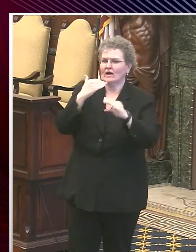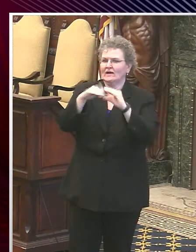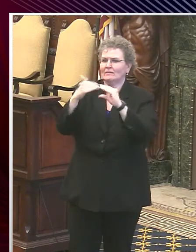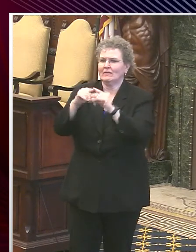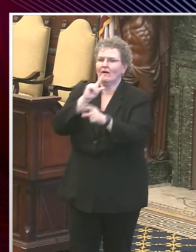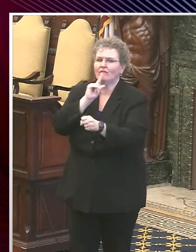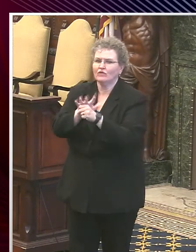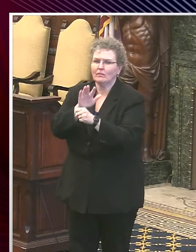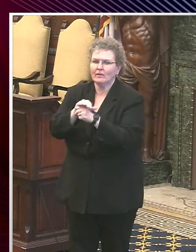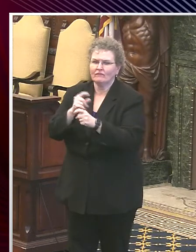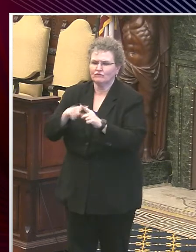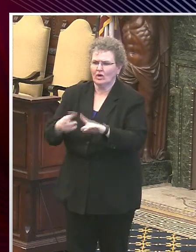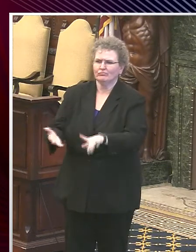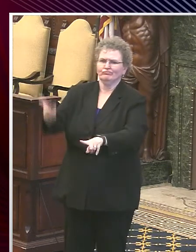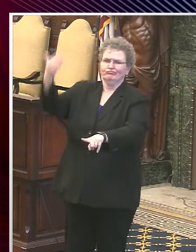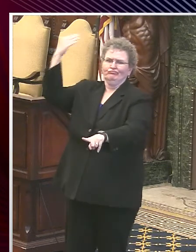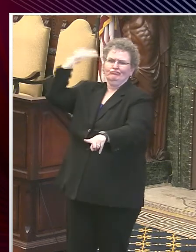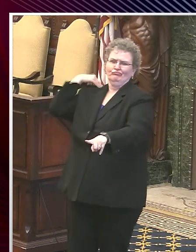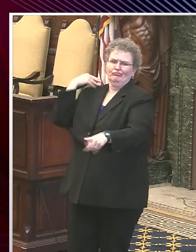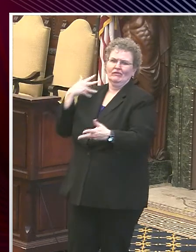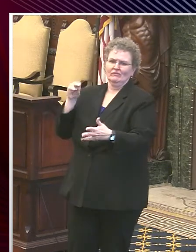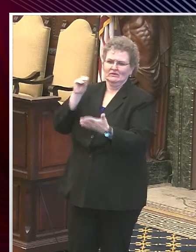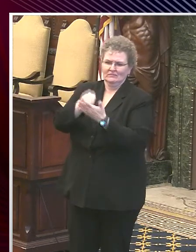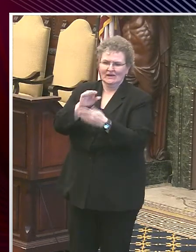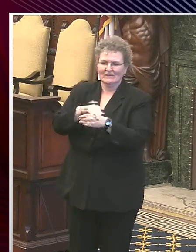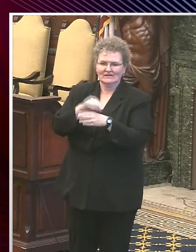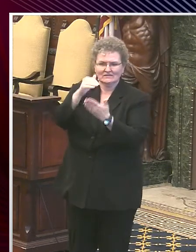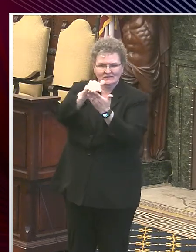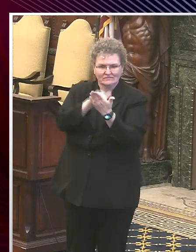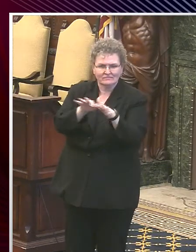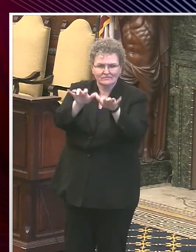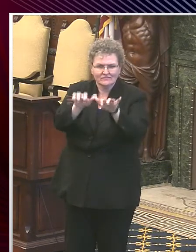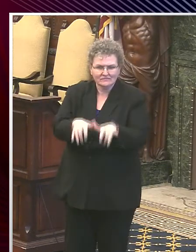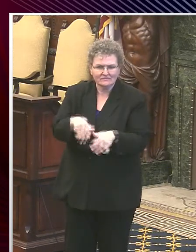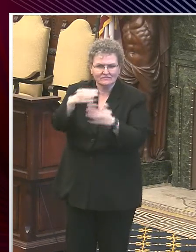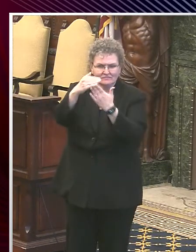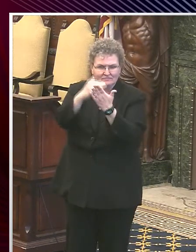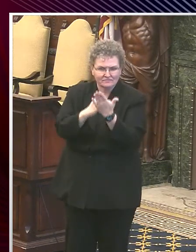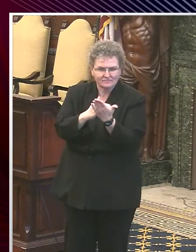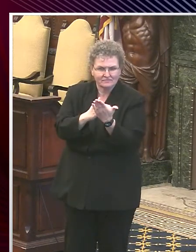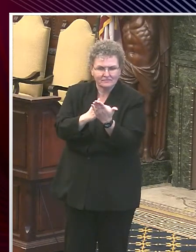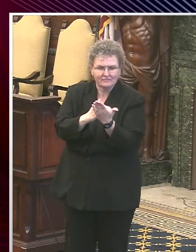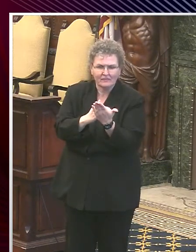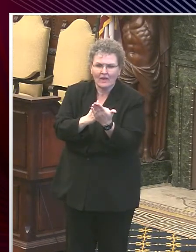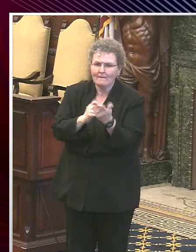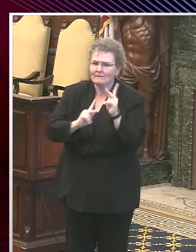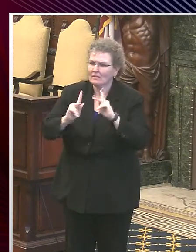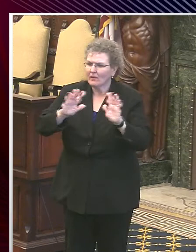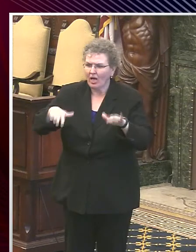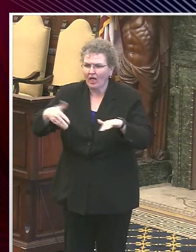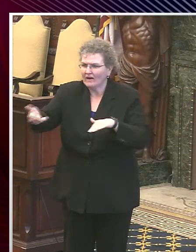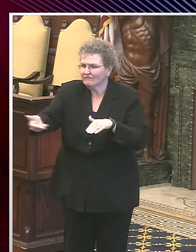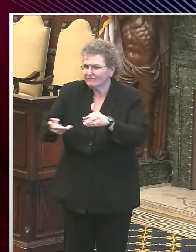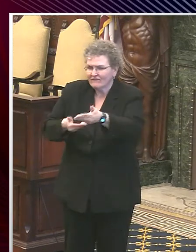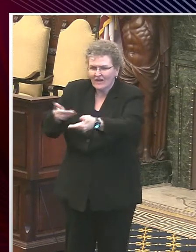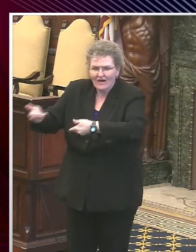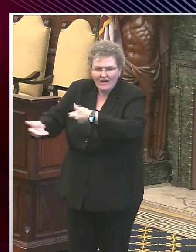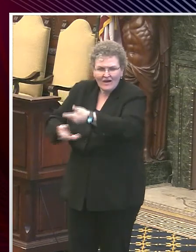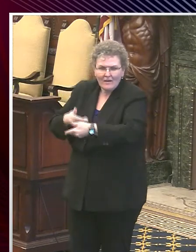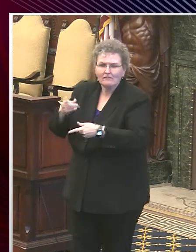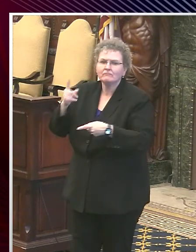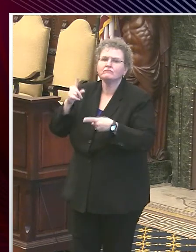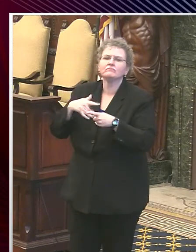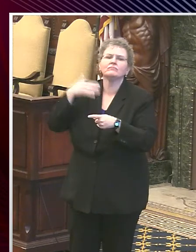registered, just to let them know that we have them in the database. But we are, for people who are not getting invitation, we are periodically sending out emails that simply